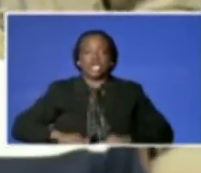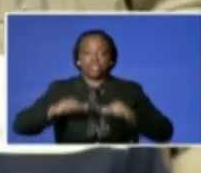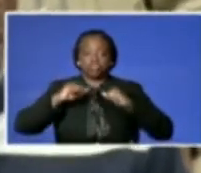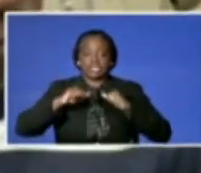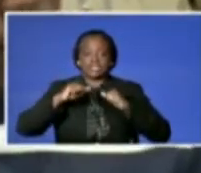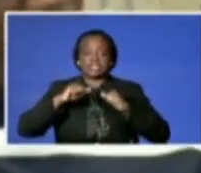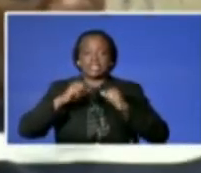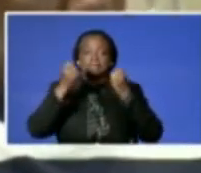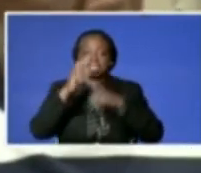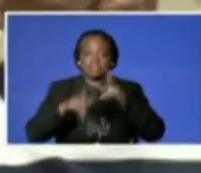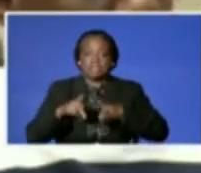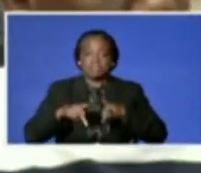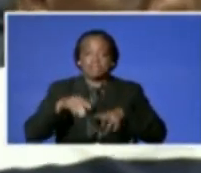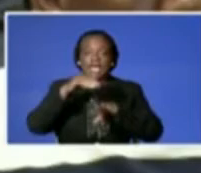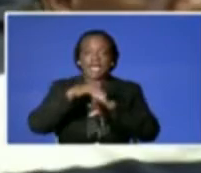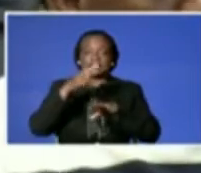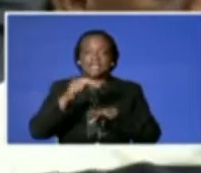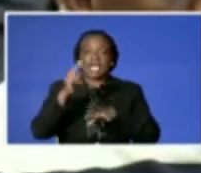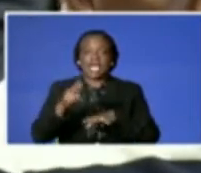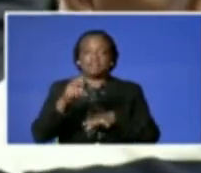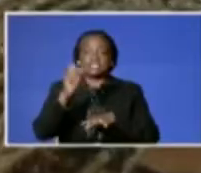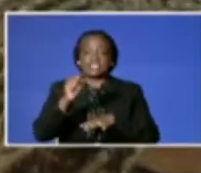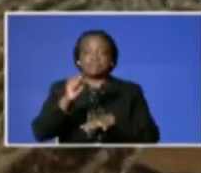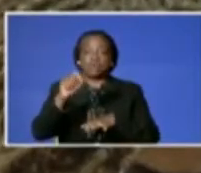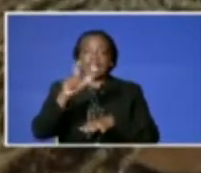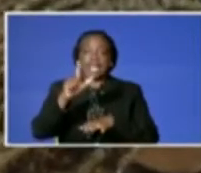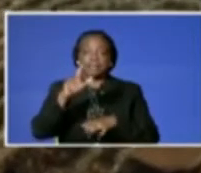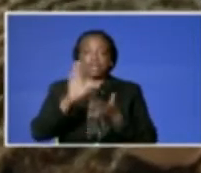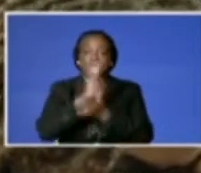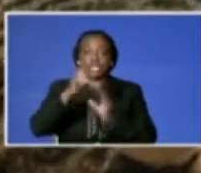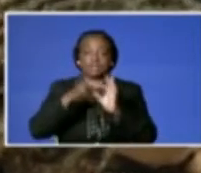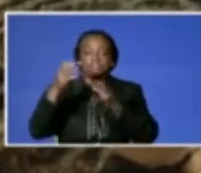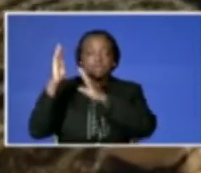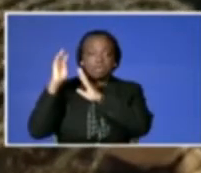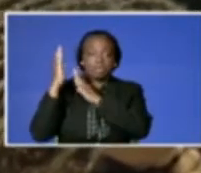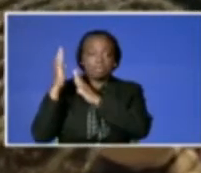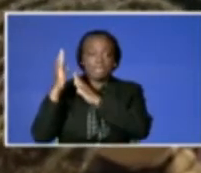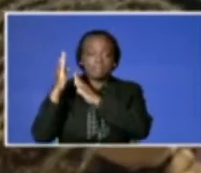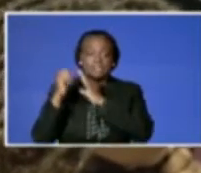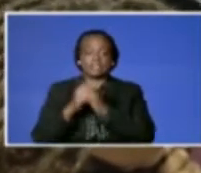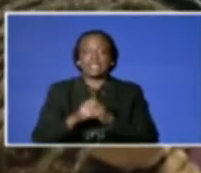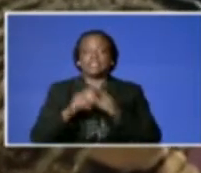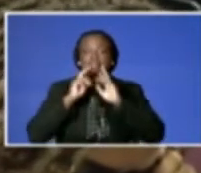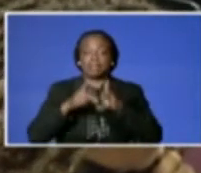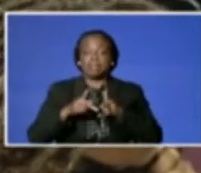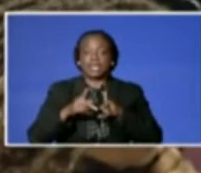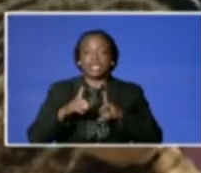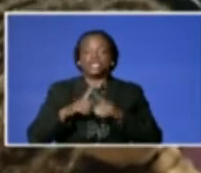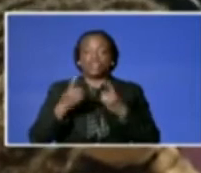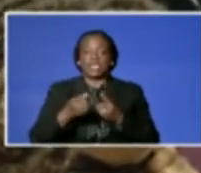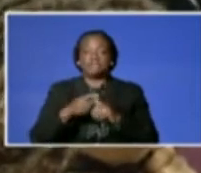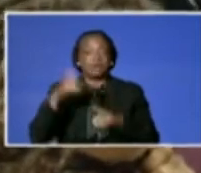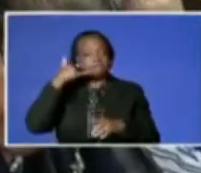Library. Monday's meeting comes after government enlisted the research firm Public Domain to conduct phone polling and focus group